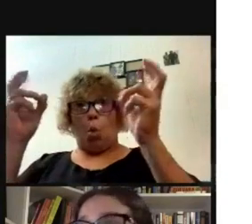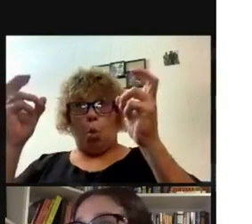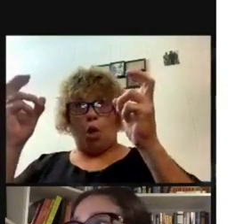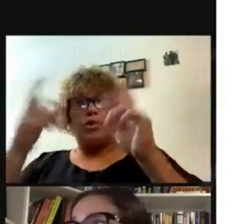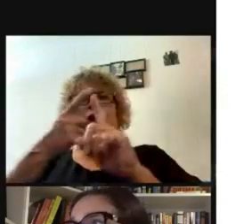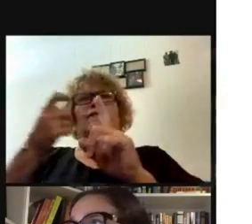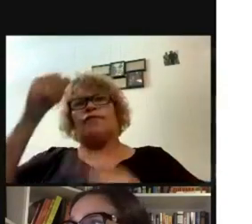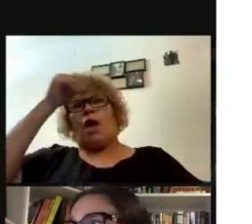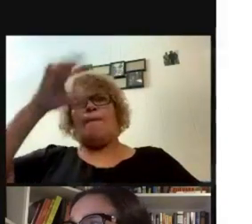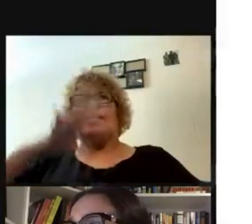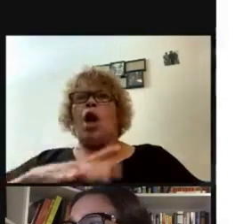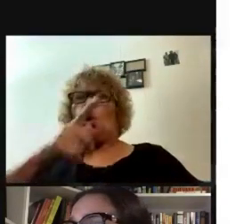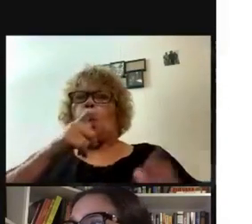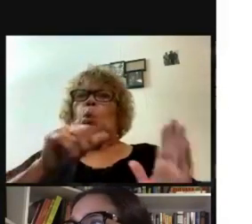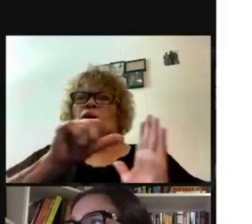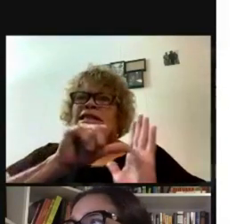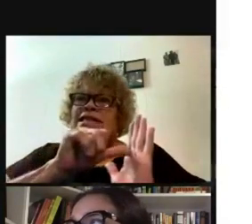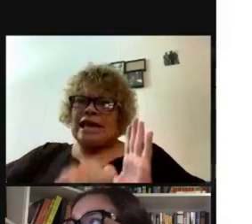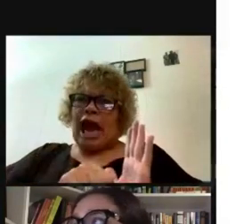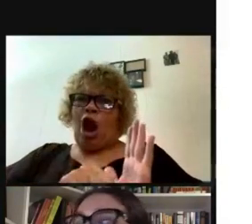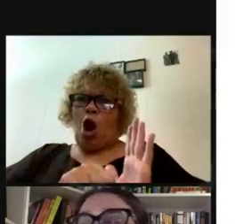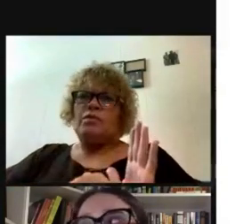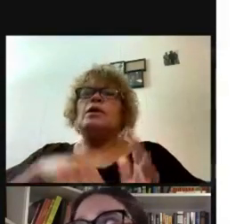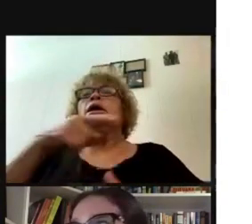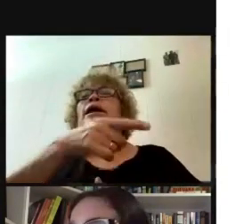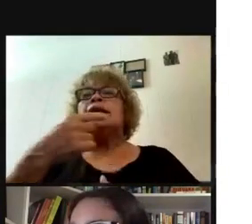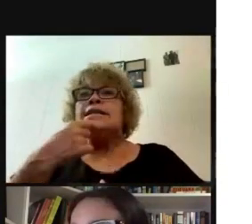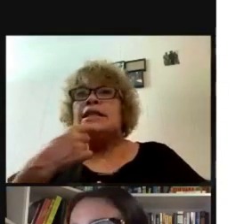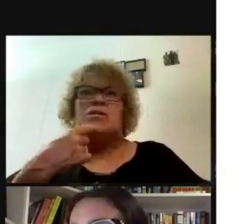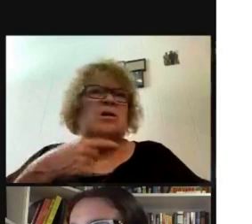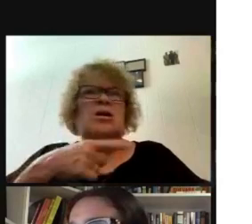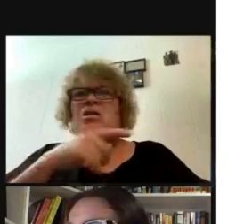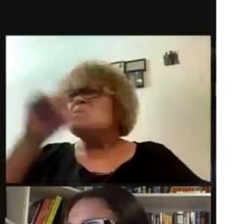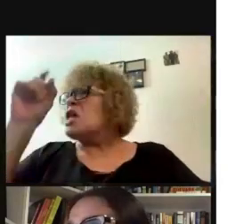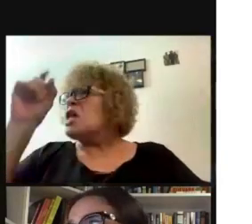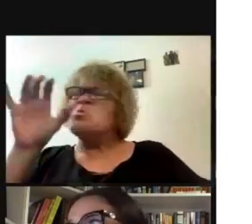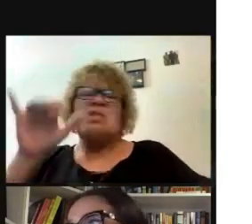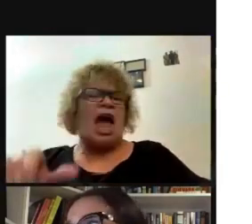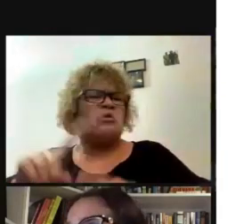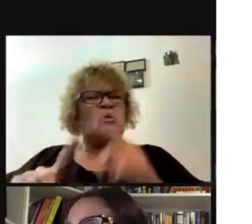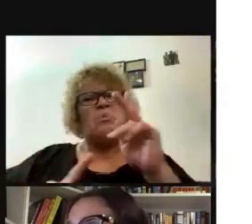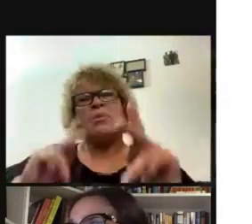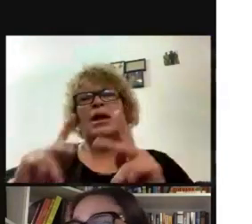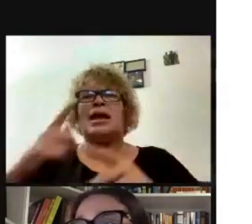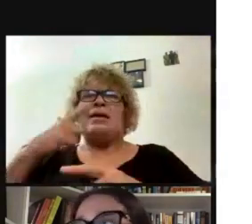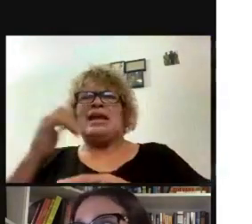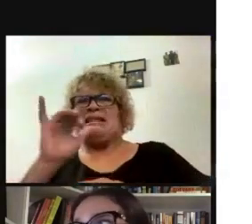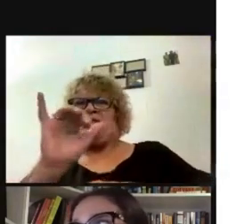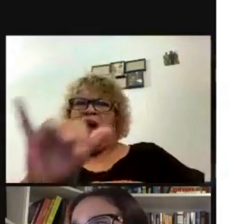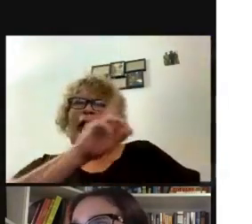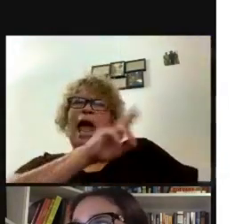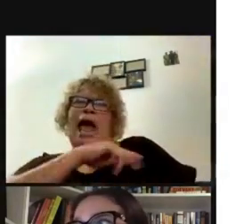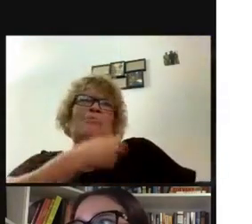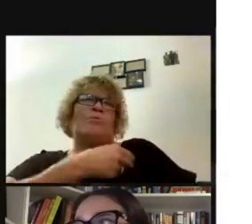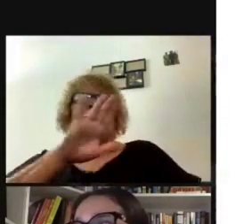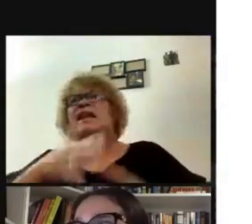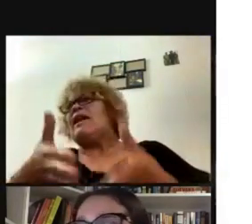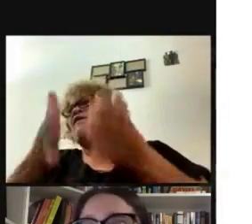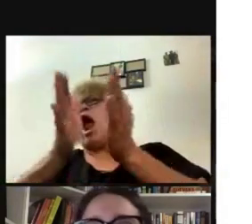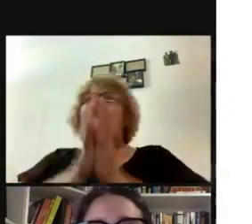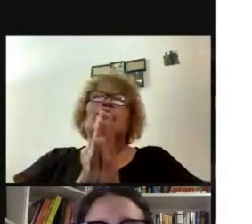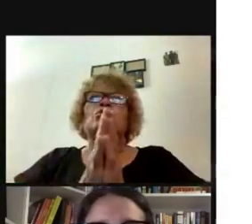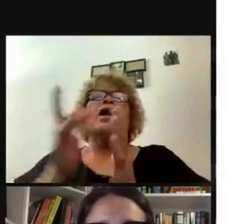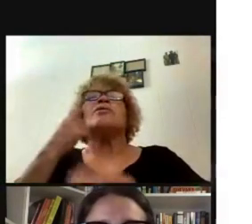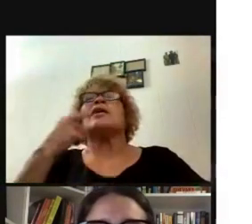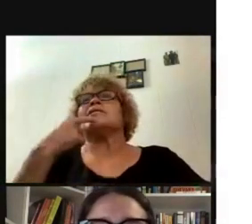from a man who was sterilized at Pacific Colony. And he says, they shouldn't do that to people just because they're in that hospital. They never ask you. They just tell